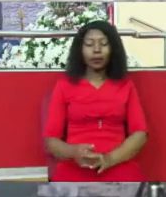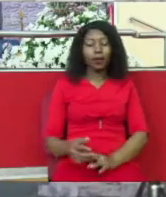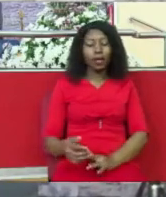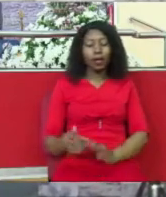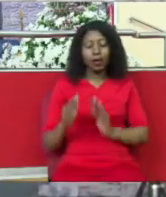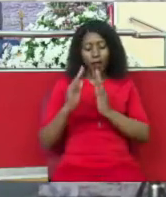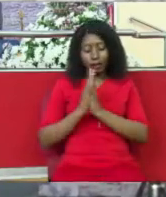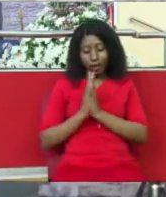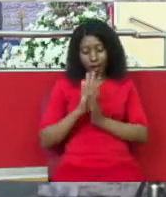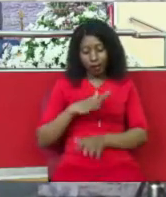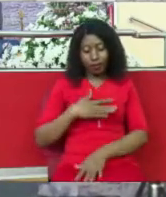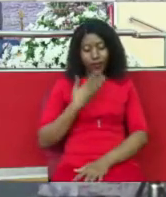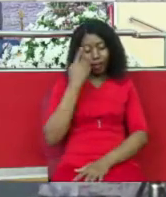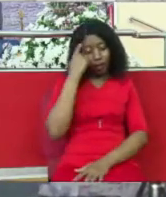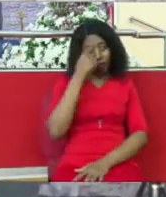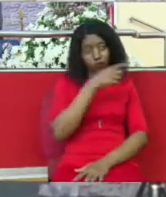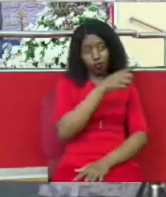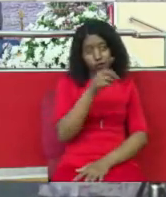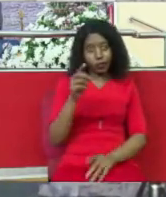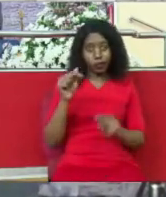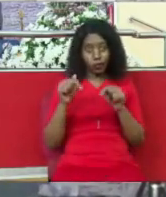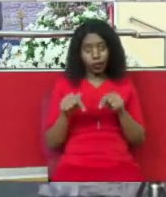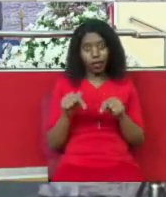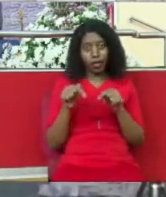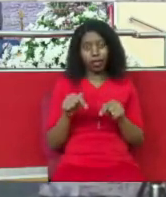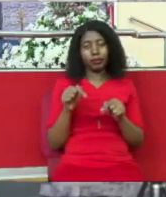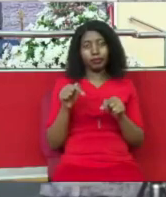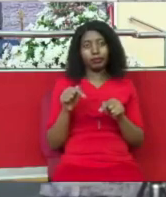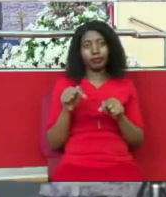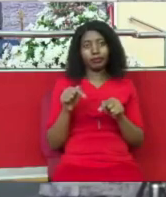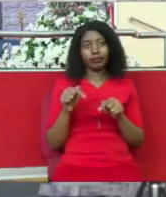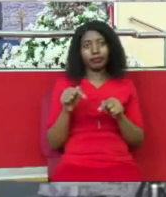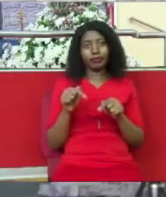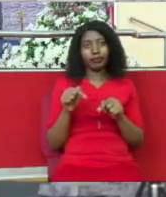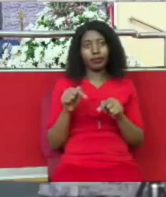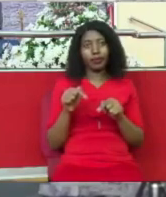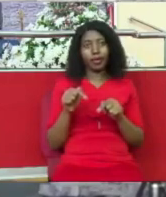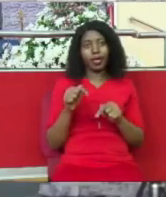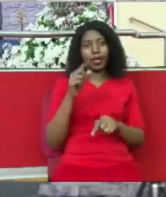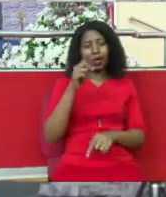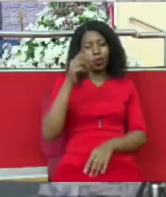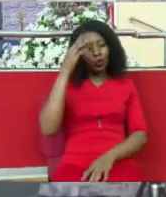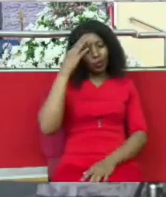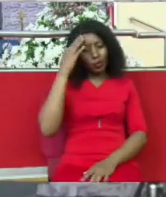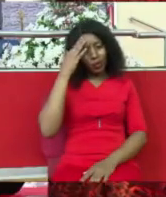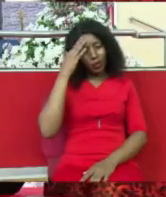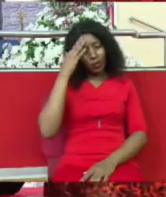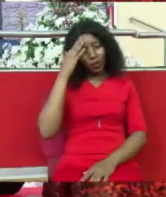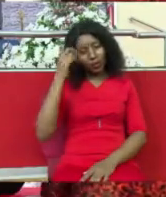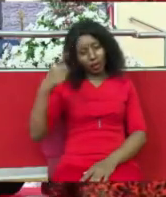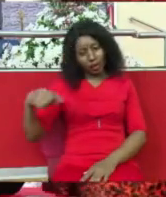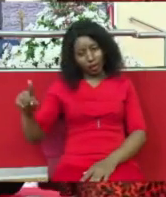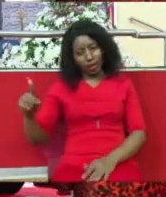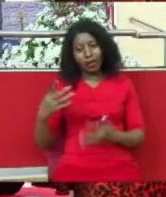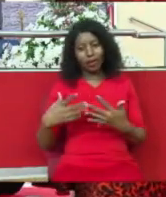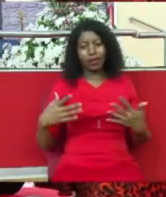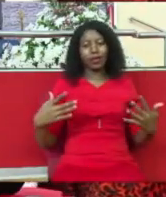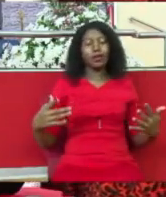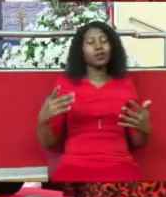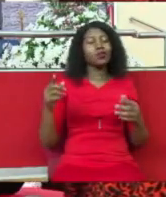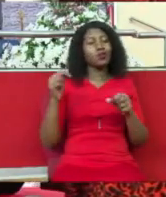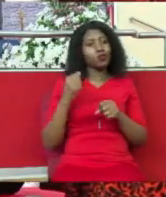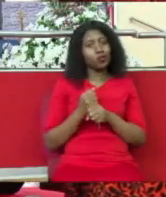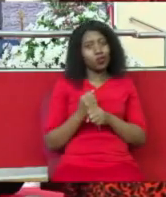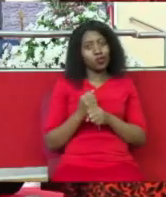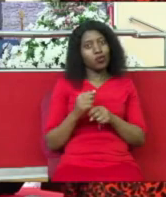today is because you know the right thing to do, just like Jonah knew the right thing to do. Ni kwa sababu unajua